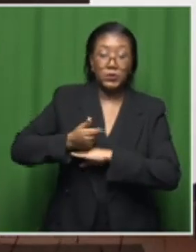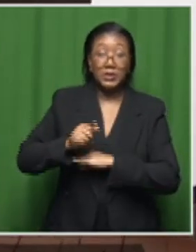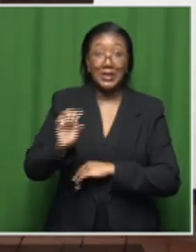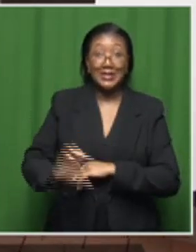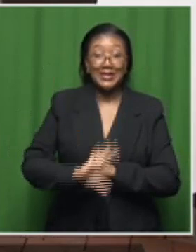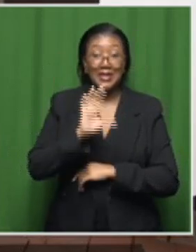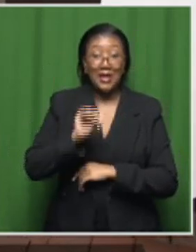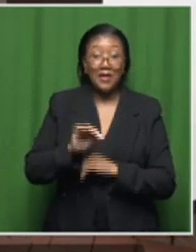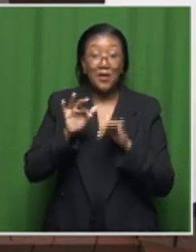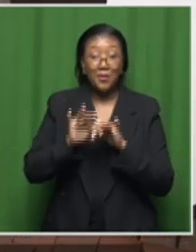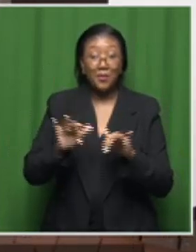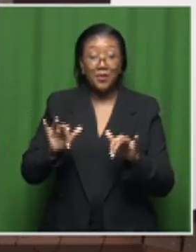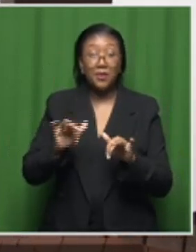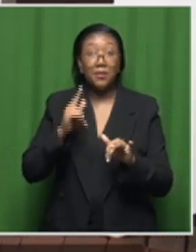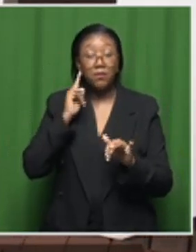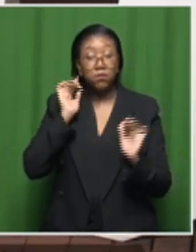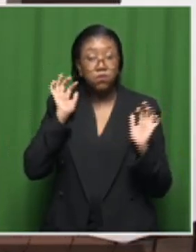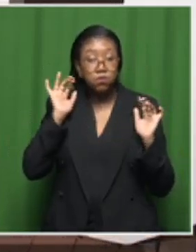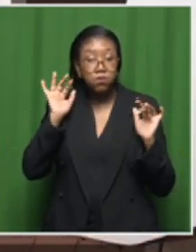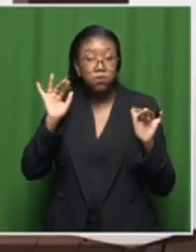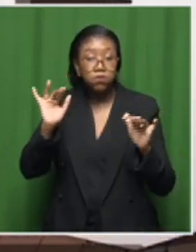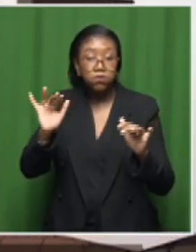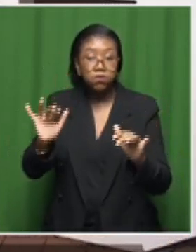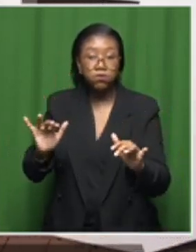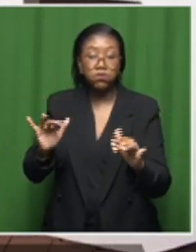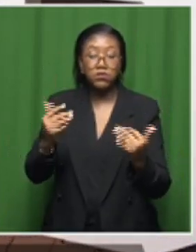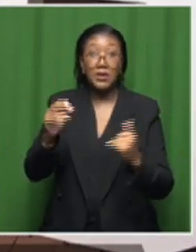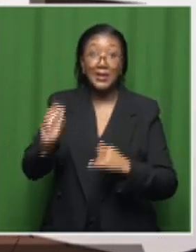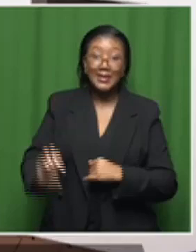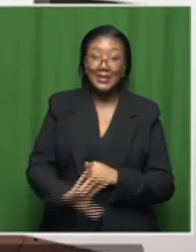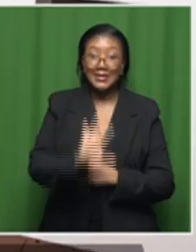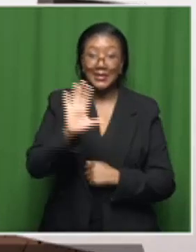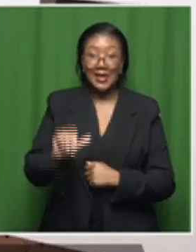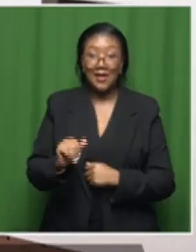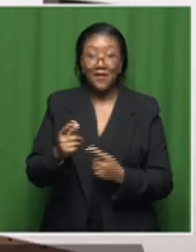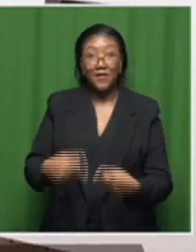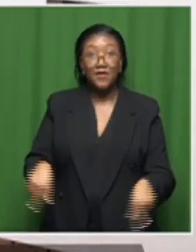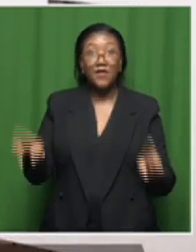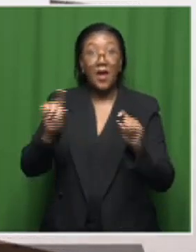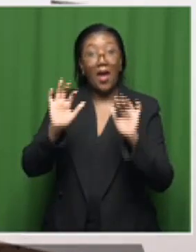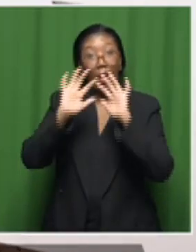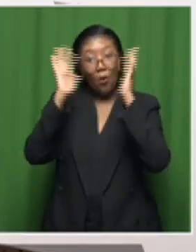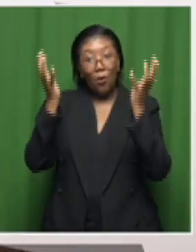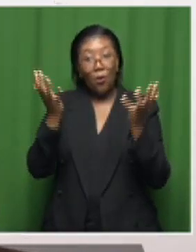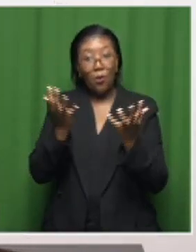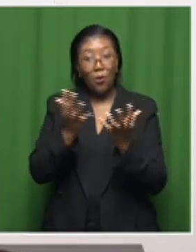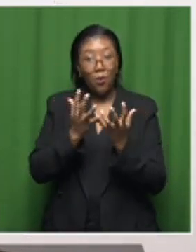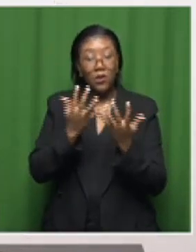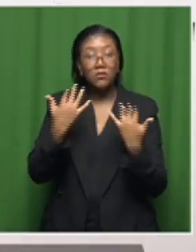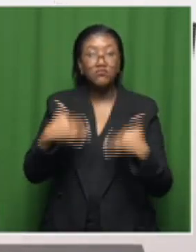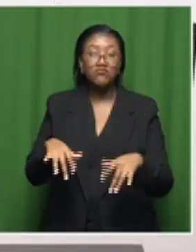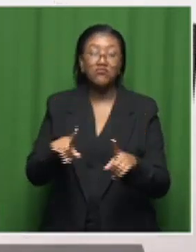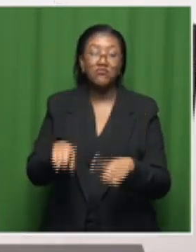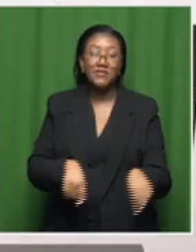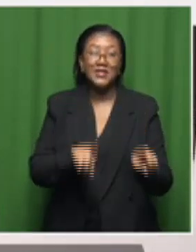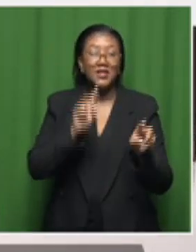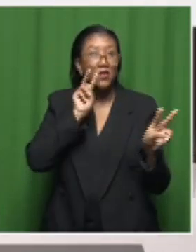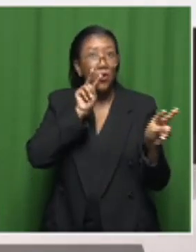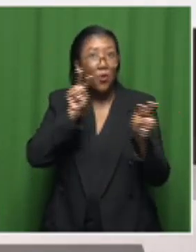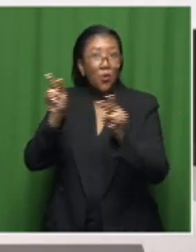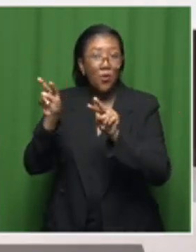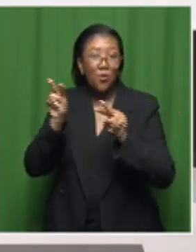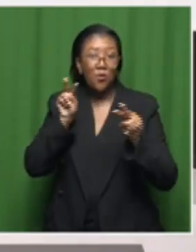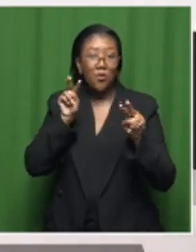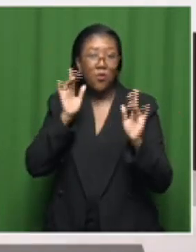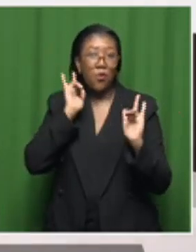people that come here from all over South Africa and actually the world to come and see the Durban July taking place, and the